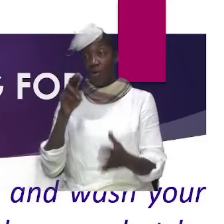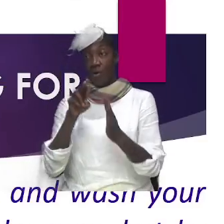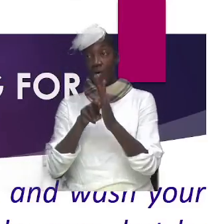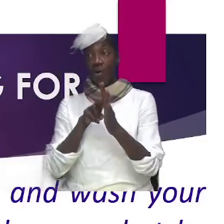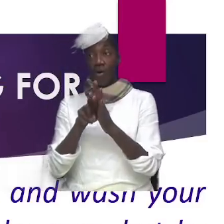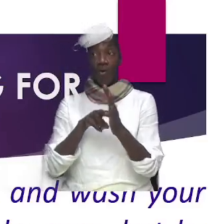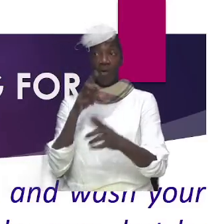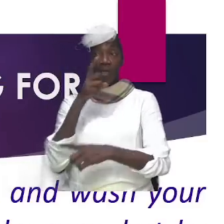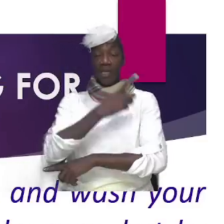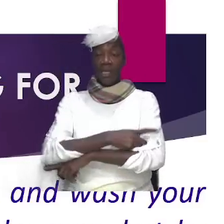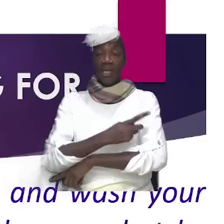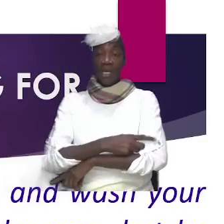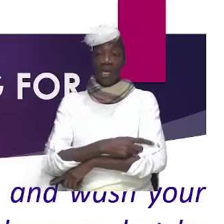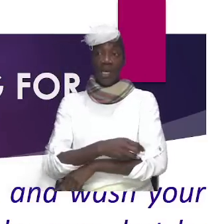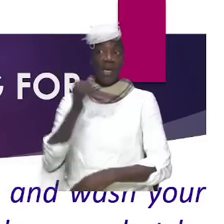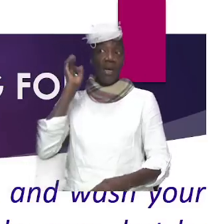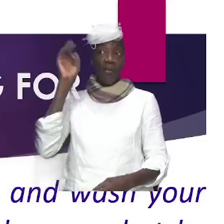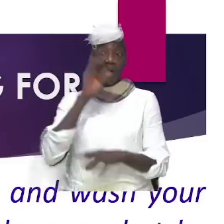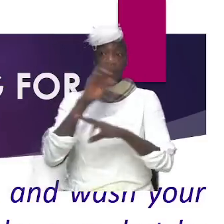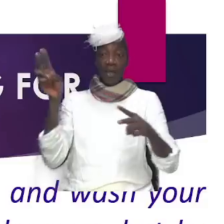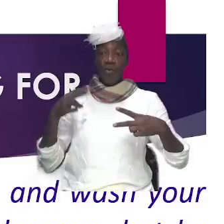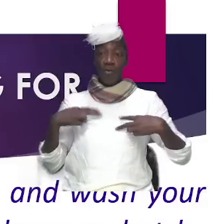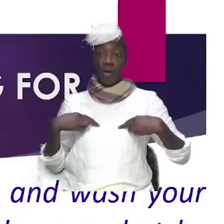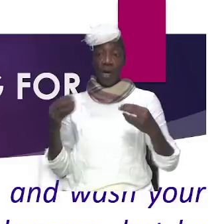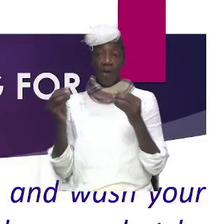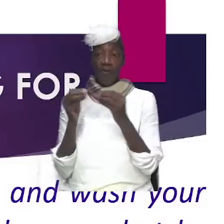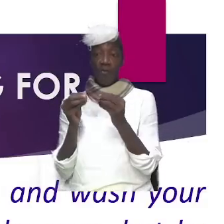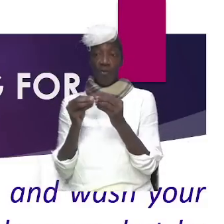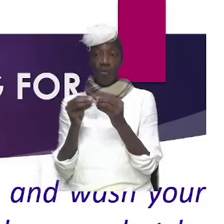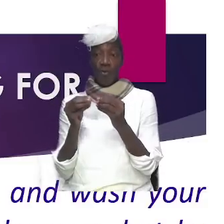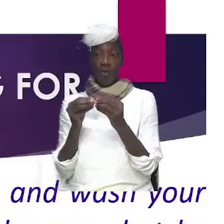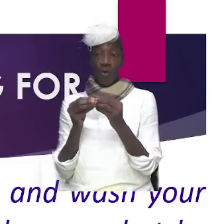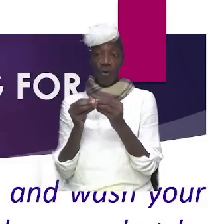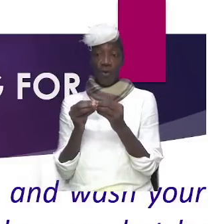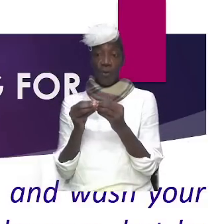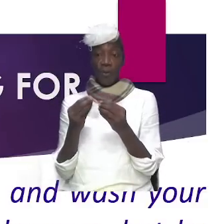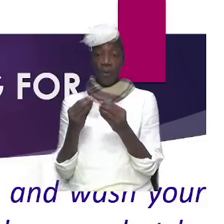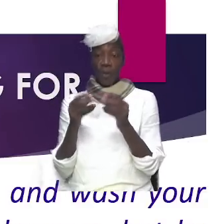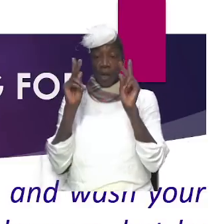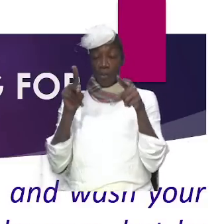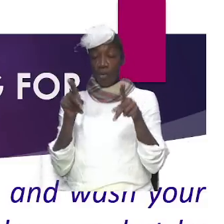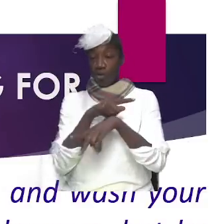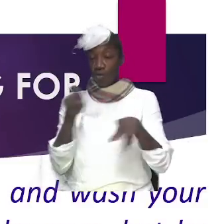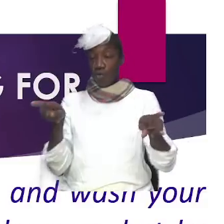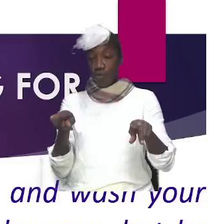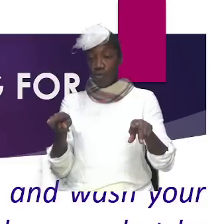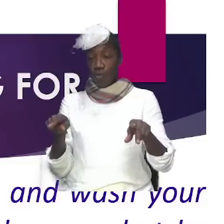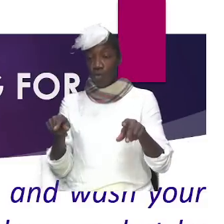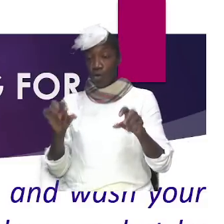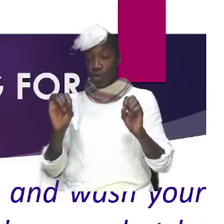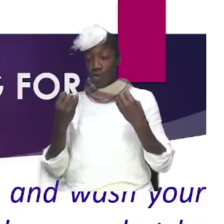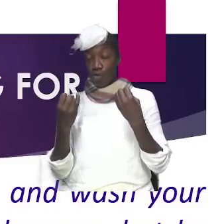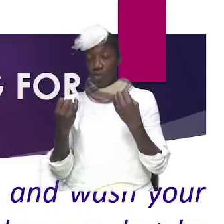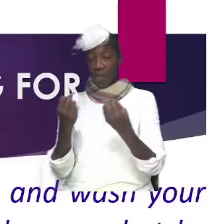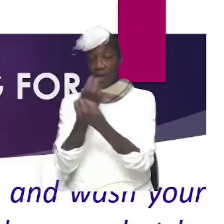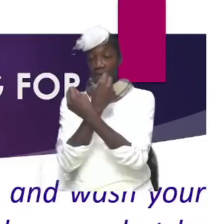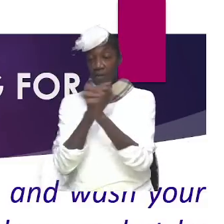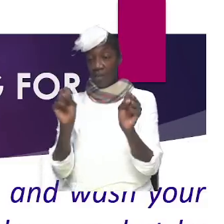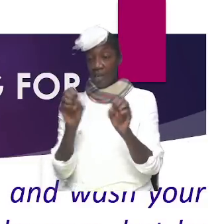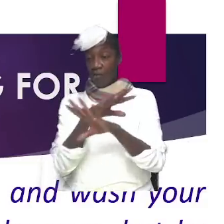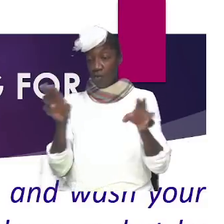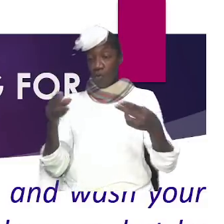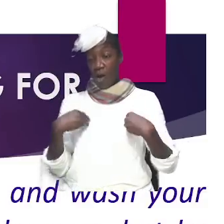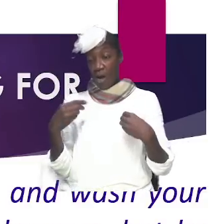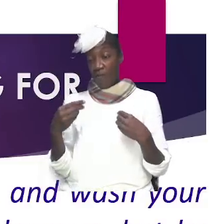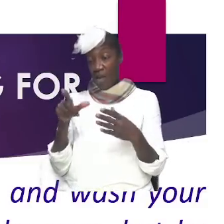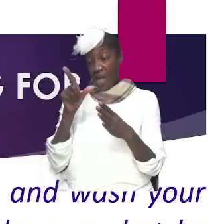Pastor Daley don't have more. The saint who just got saved don't have less. We all have 24 hours